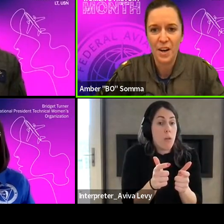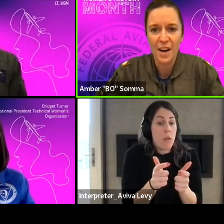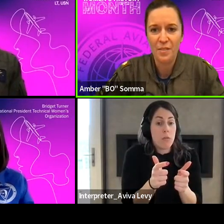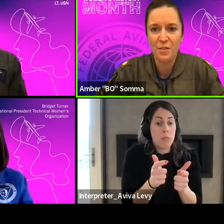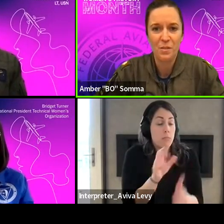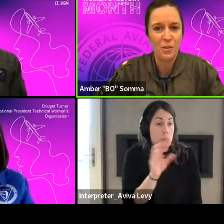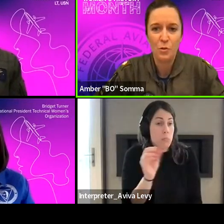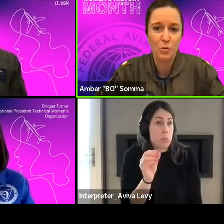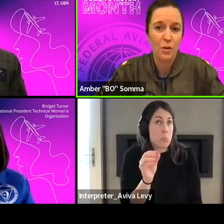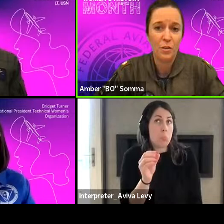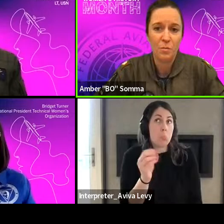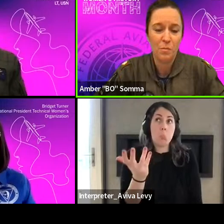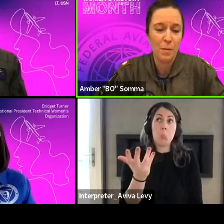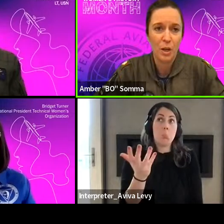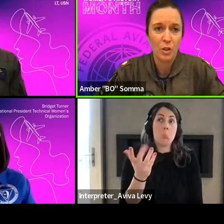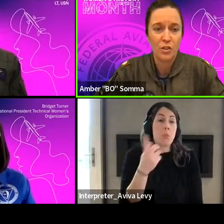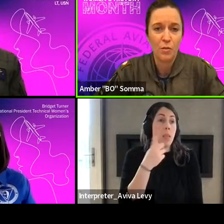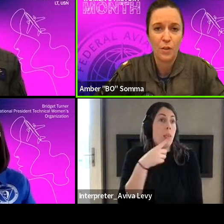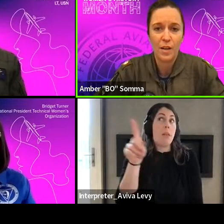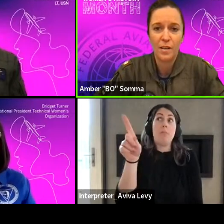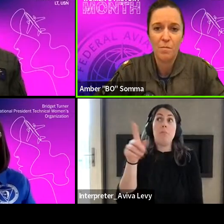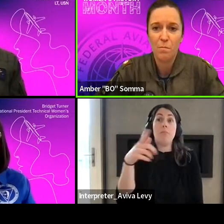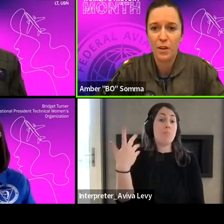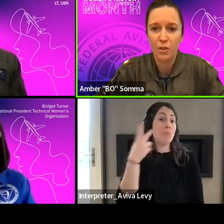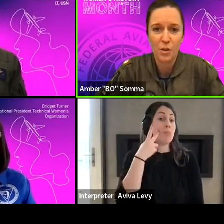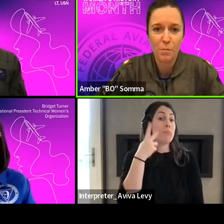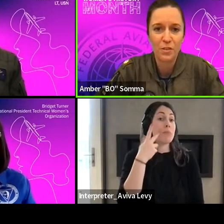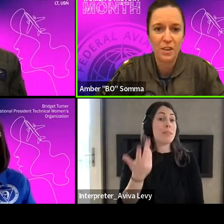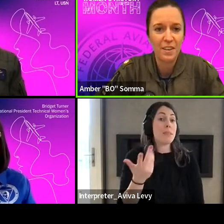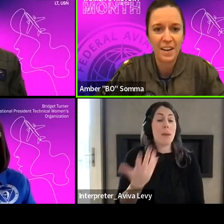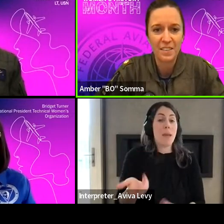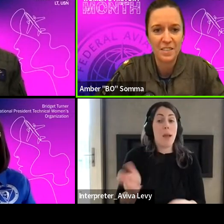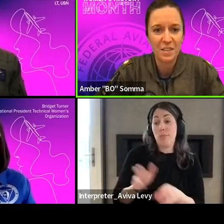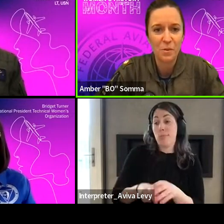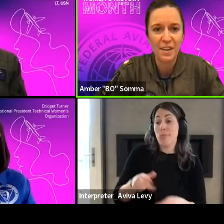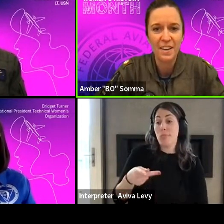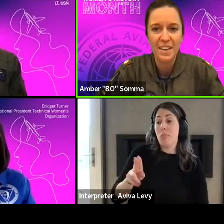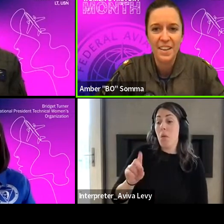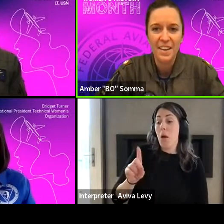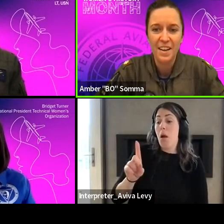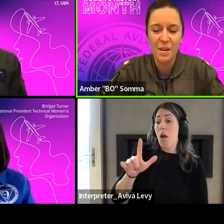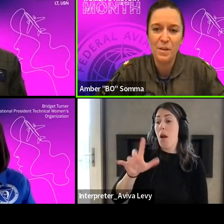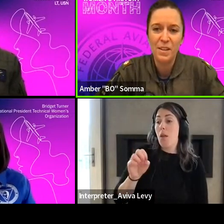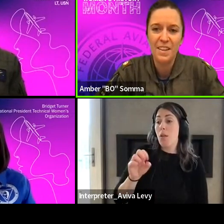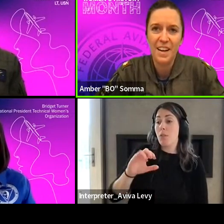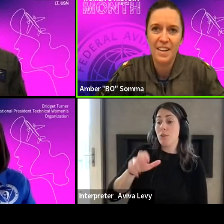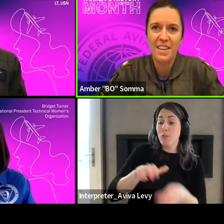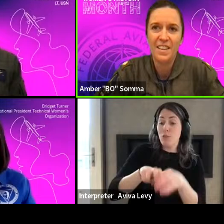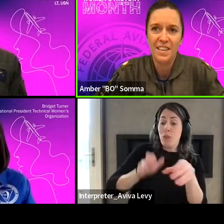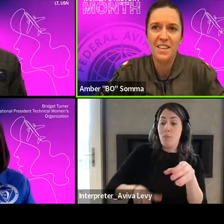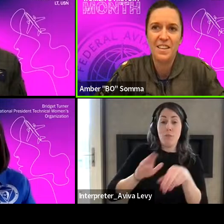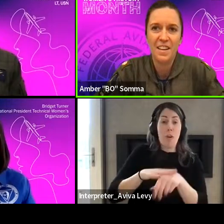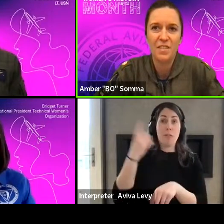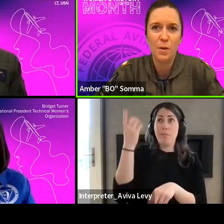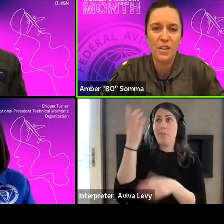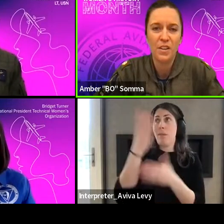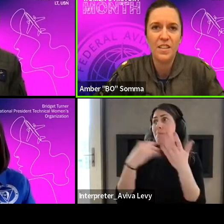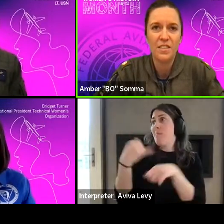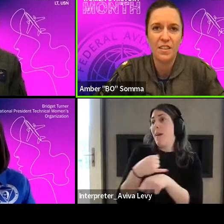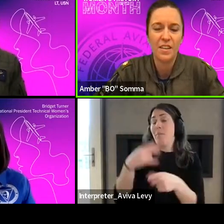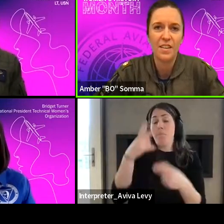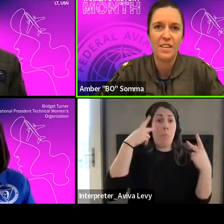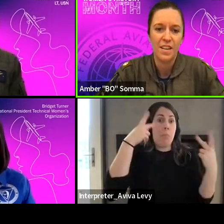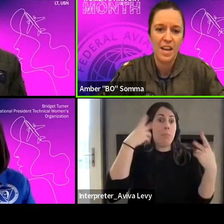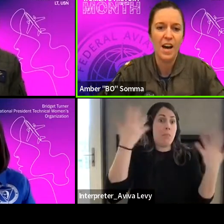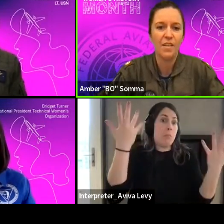smaller aircraft. Who knows? Maybe I'll just go fly puddle jumpers on an island somewhere. But the nice part